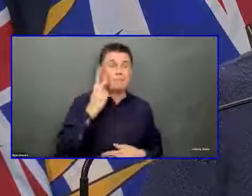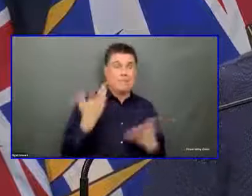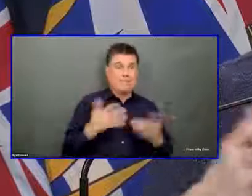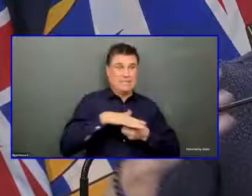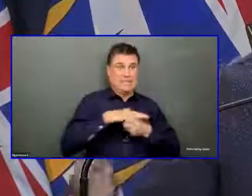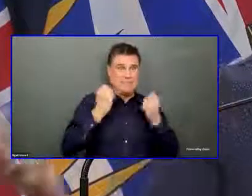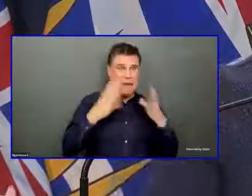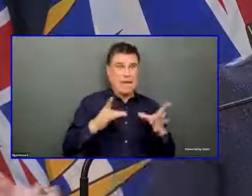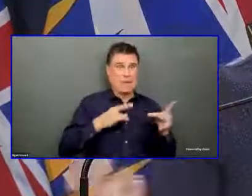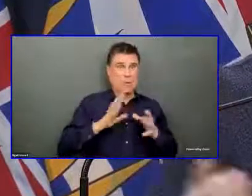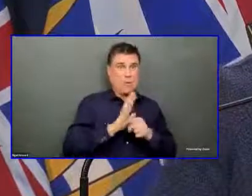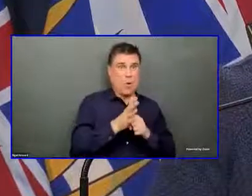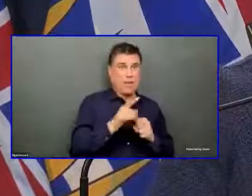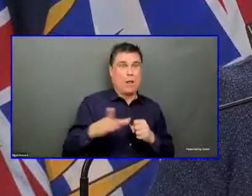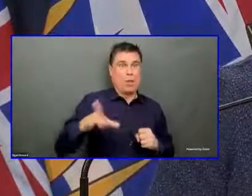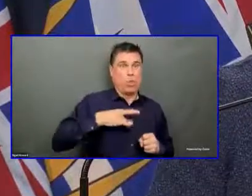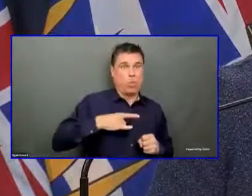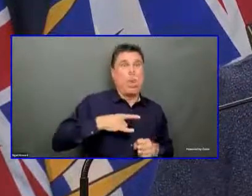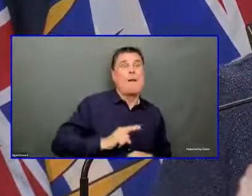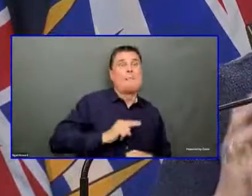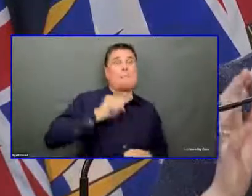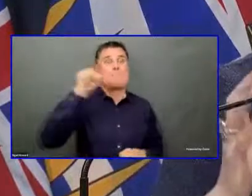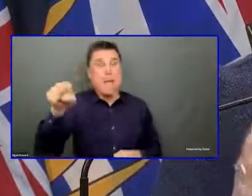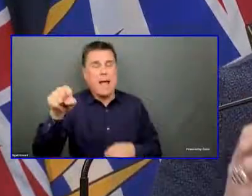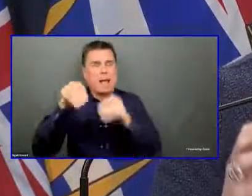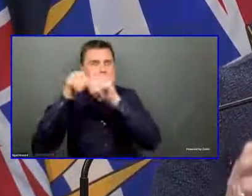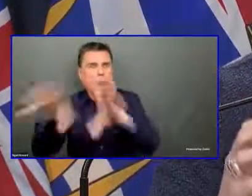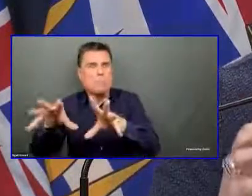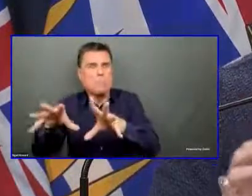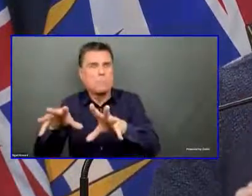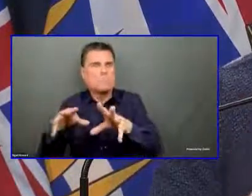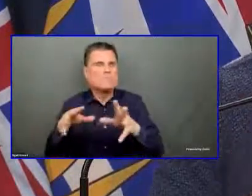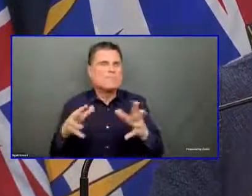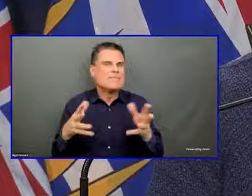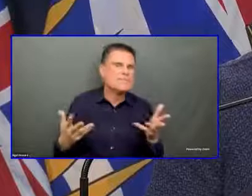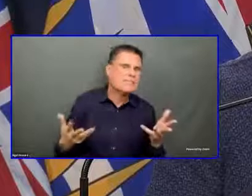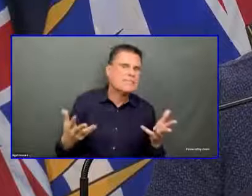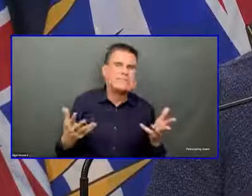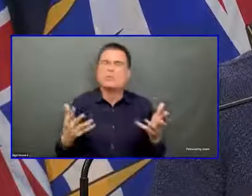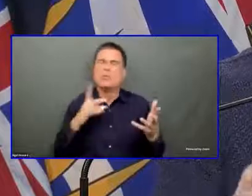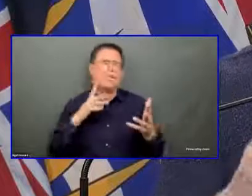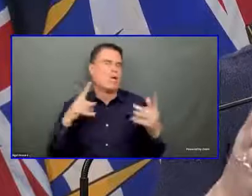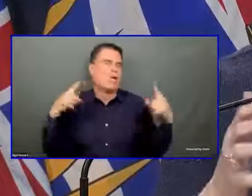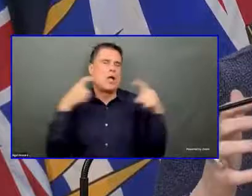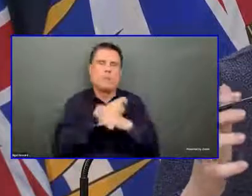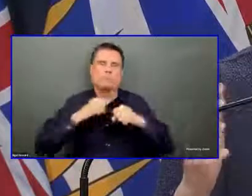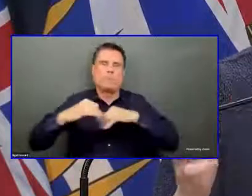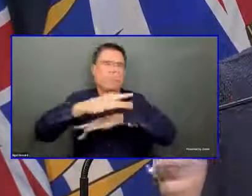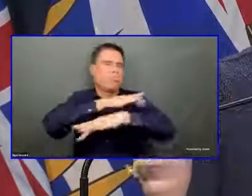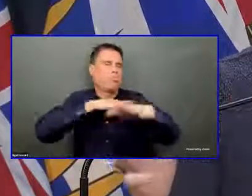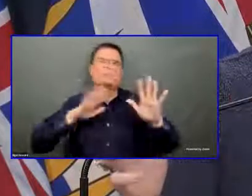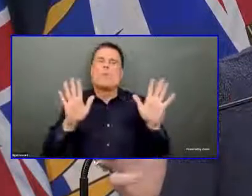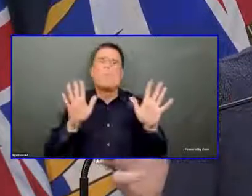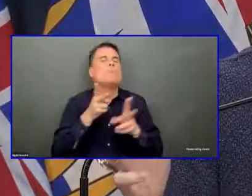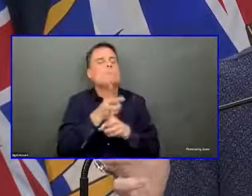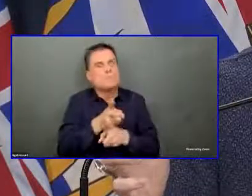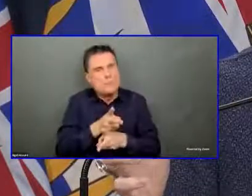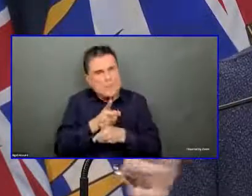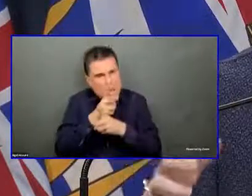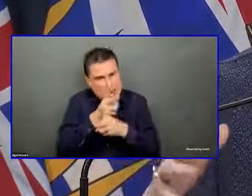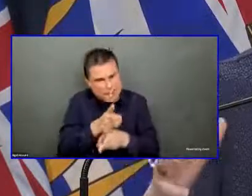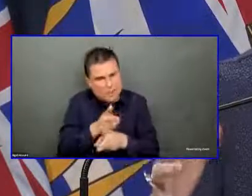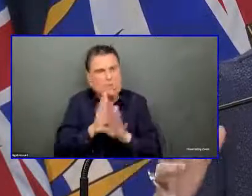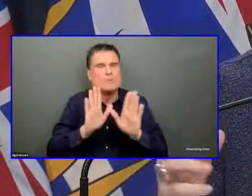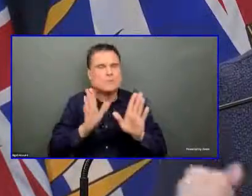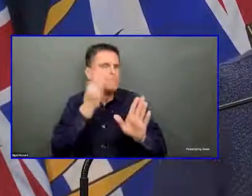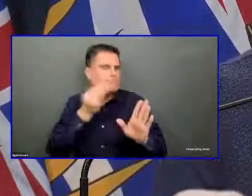you at risk, and then you bring that home with you. So we need to be very mindful of that. So focusing on essential